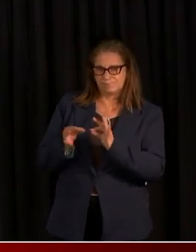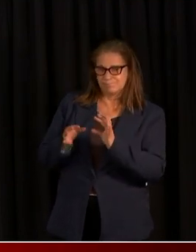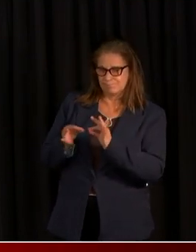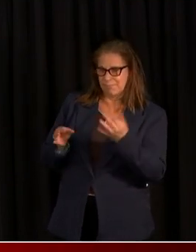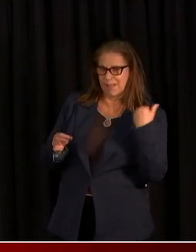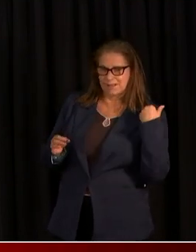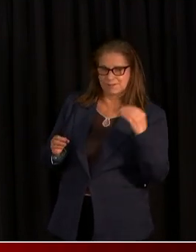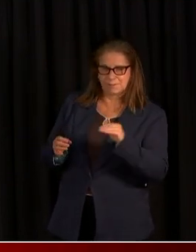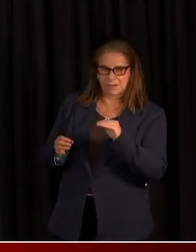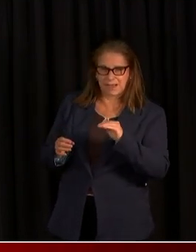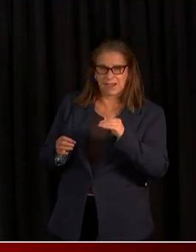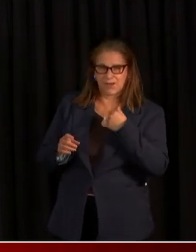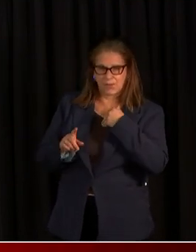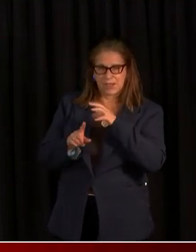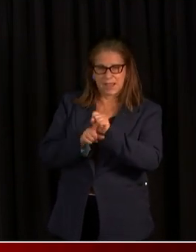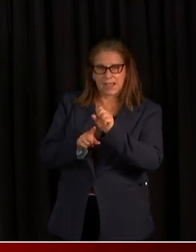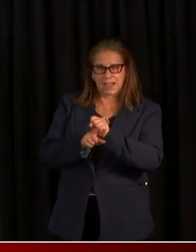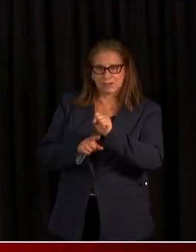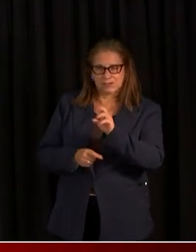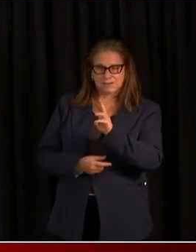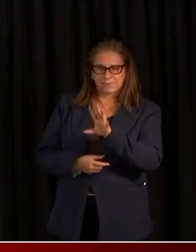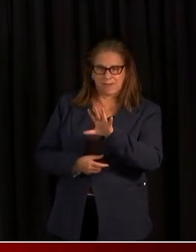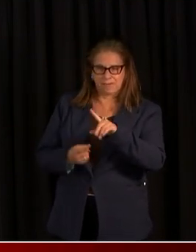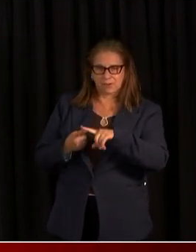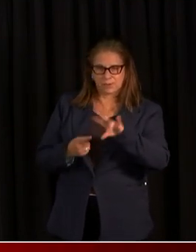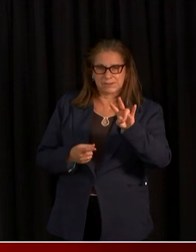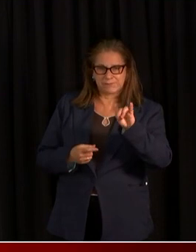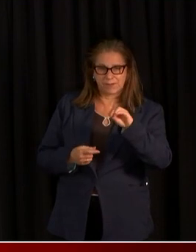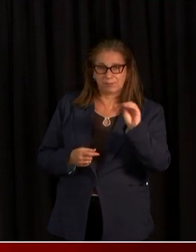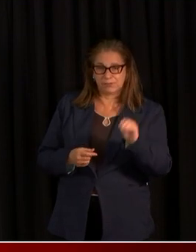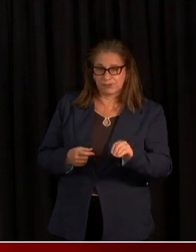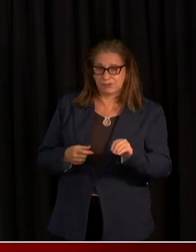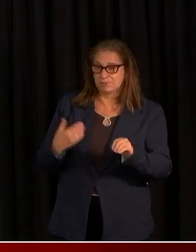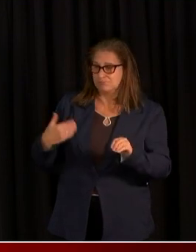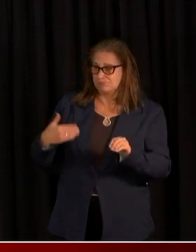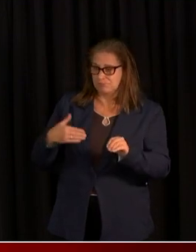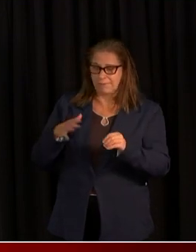65 to 70% of individuals have a completed interview.